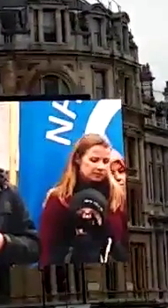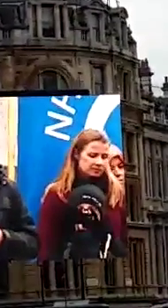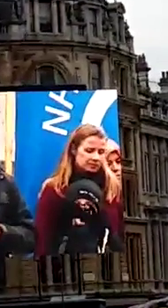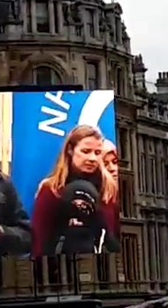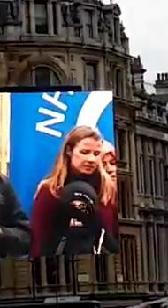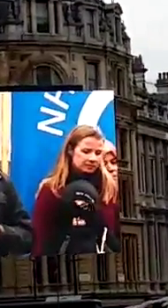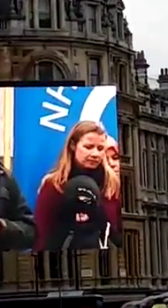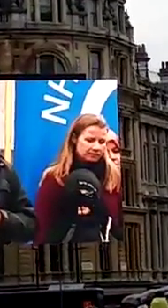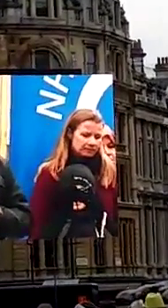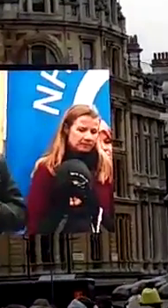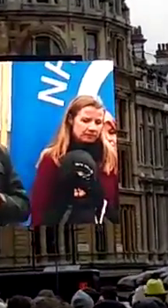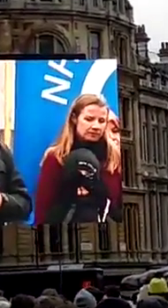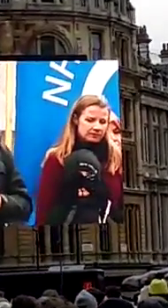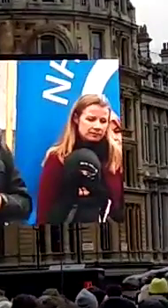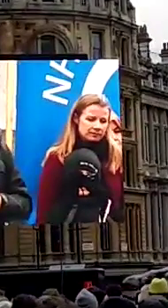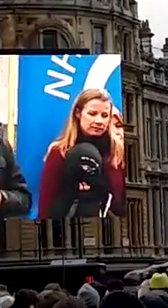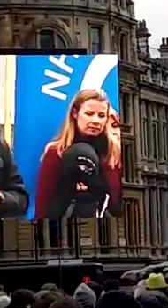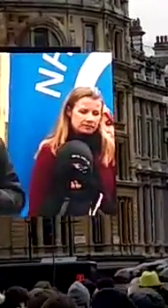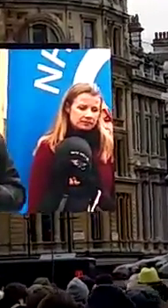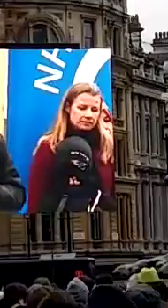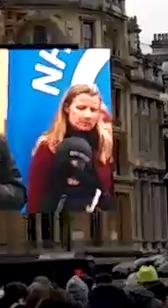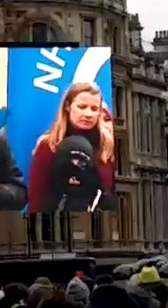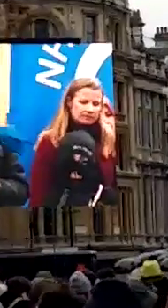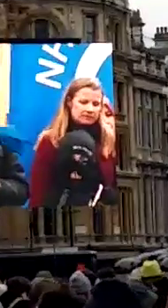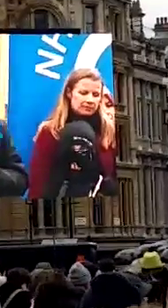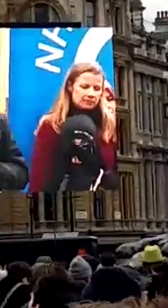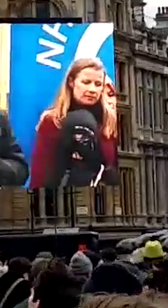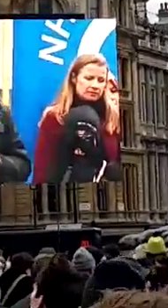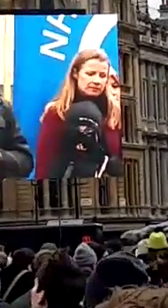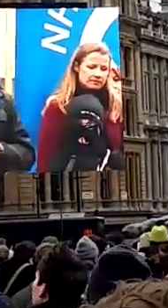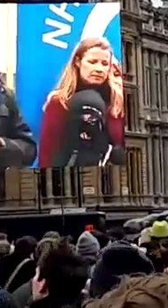village, town and city in our land.